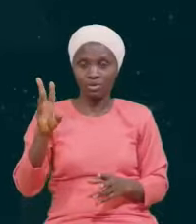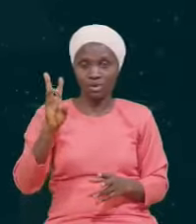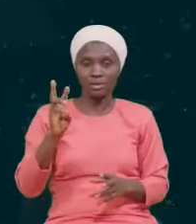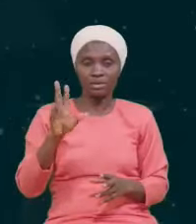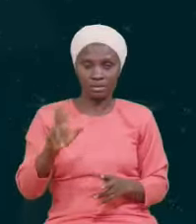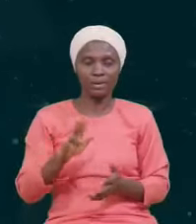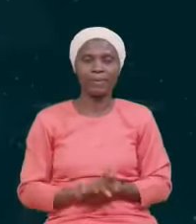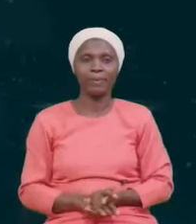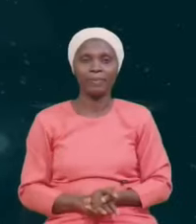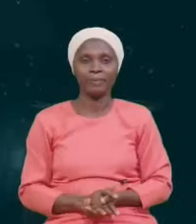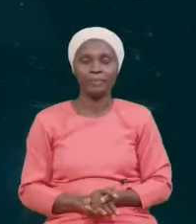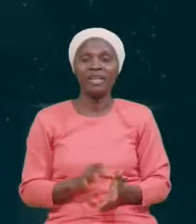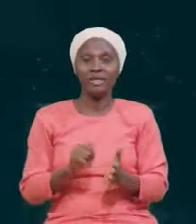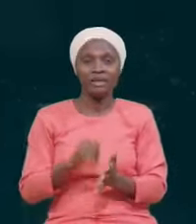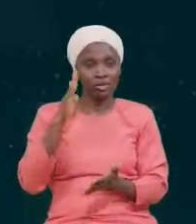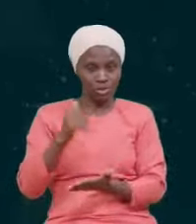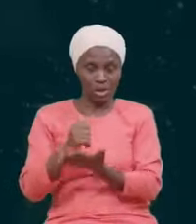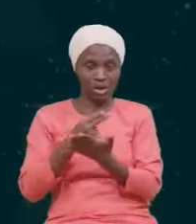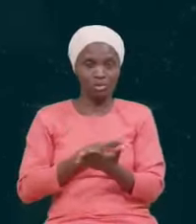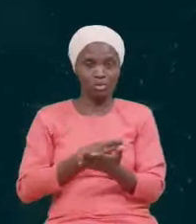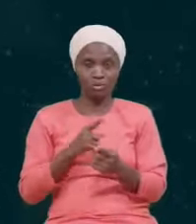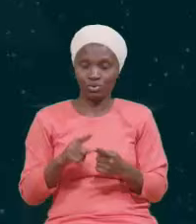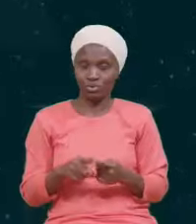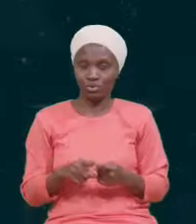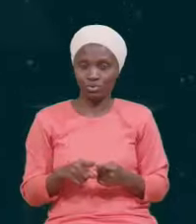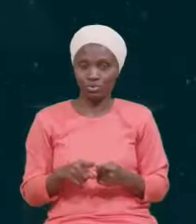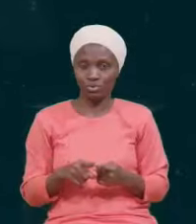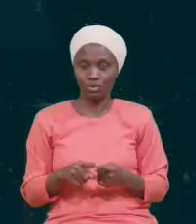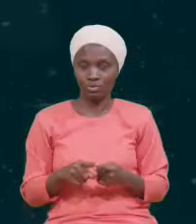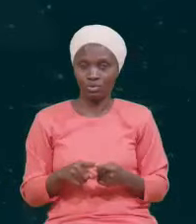+234 915 444 9263. That will enable us to